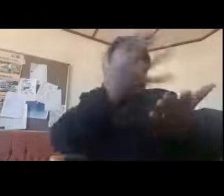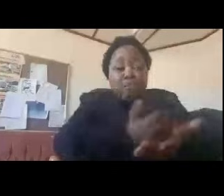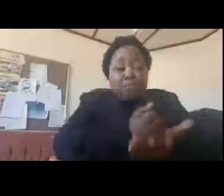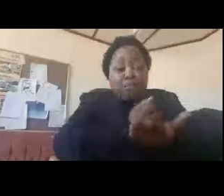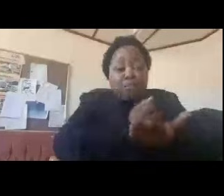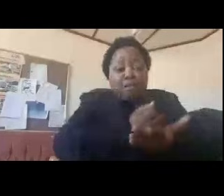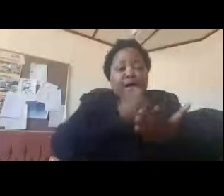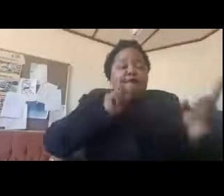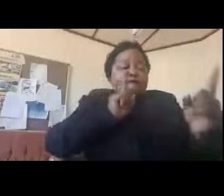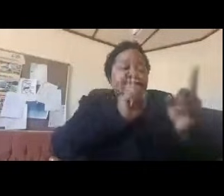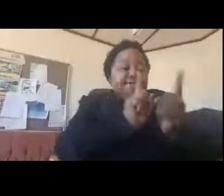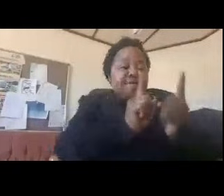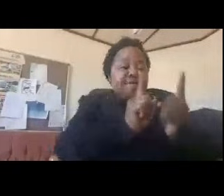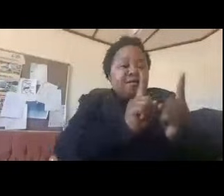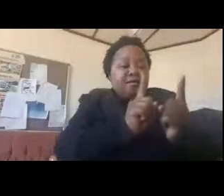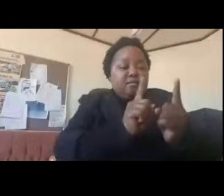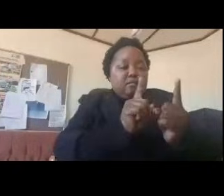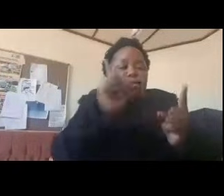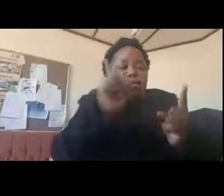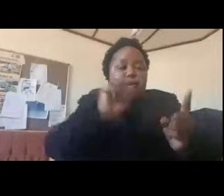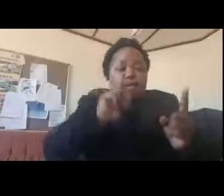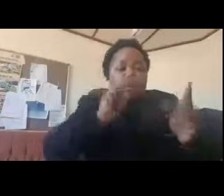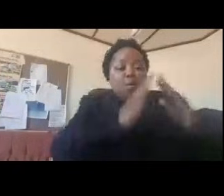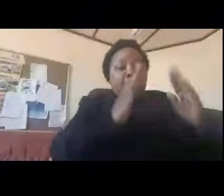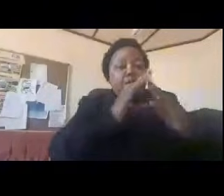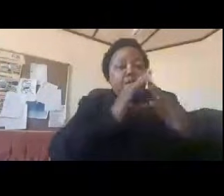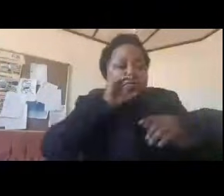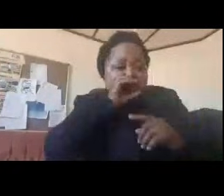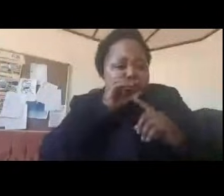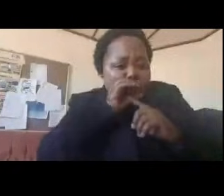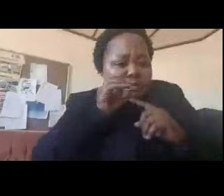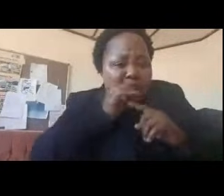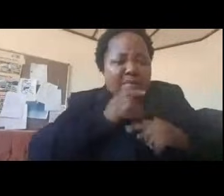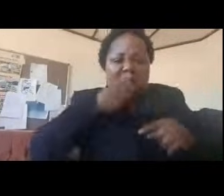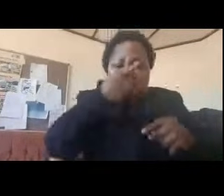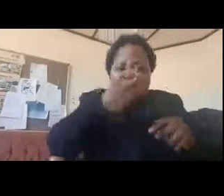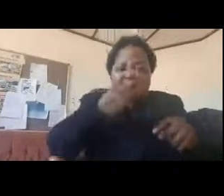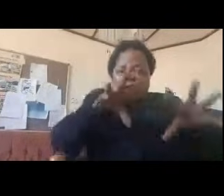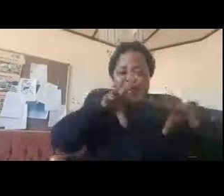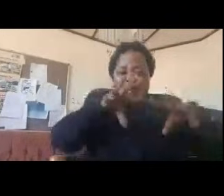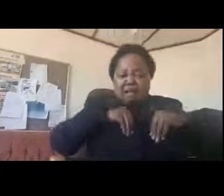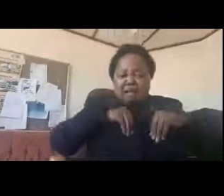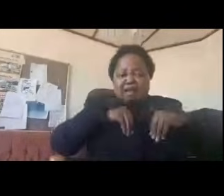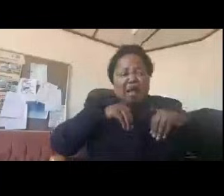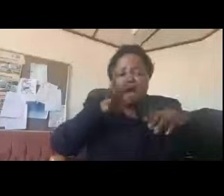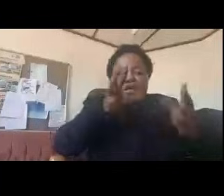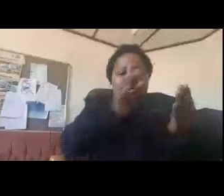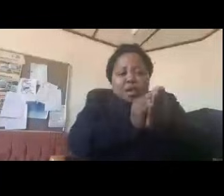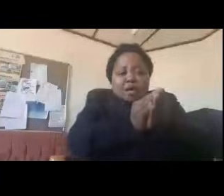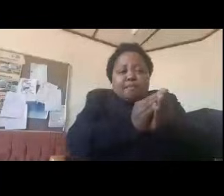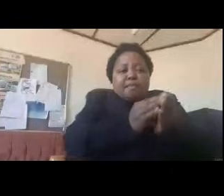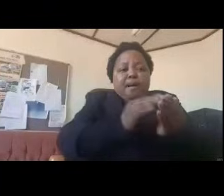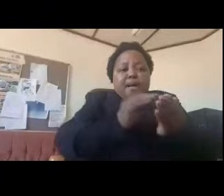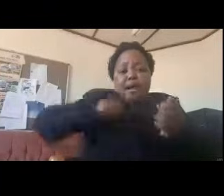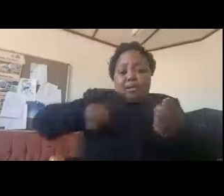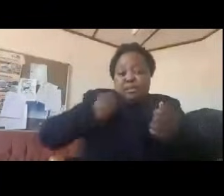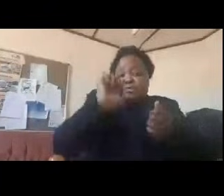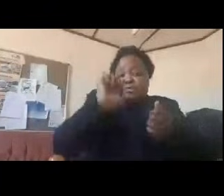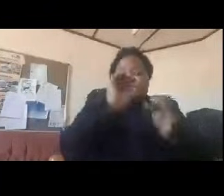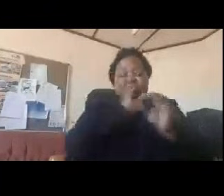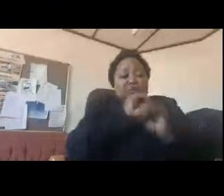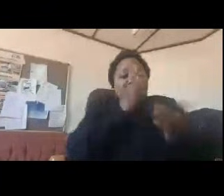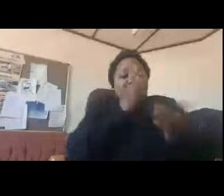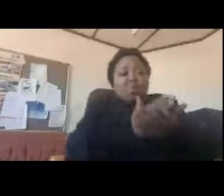gossip, she couldn't keep her husband, face abusers' threats, I'll kill you if you